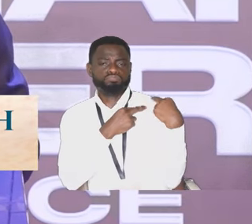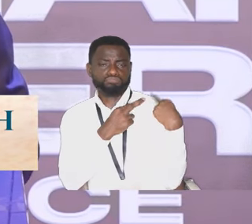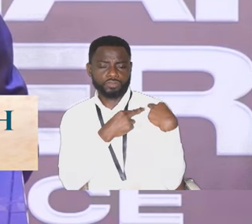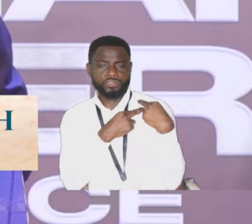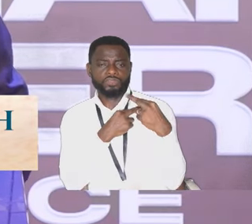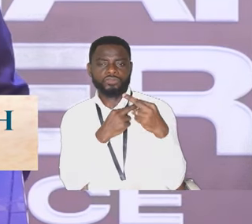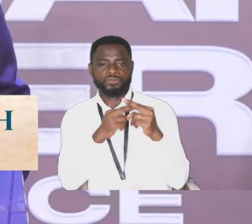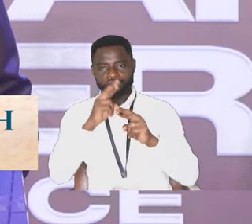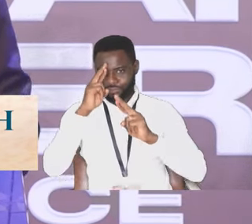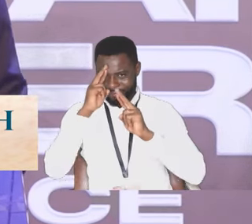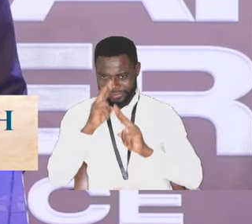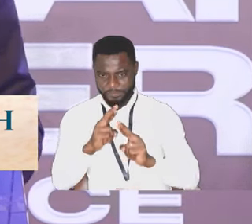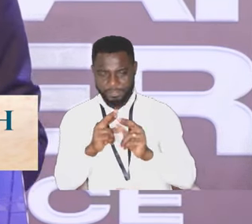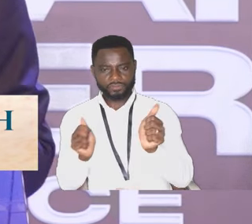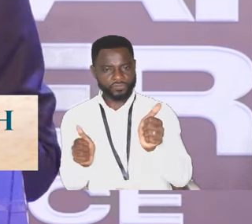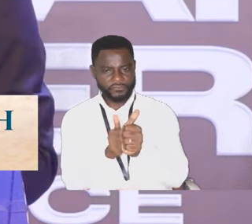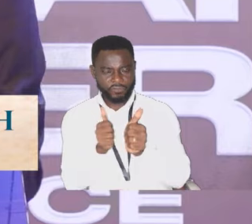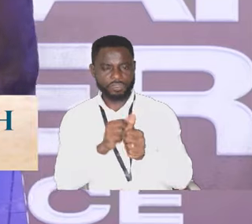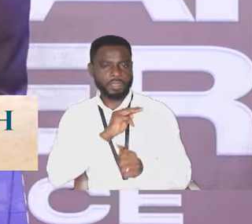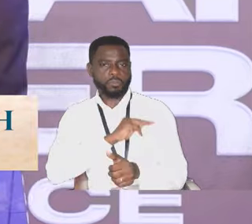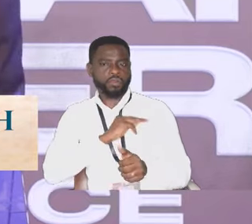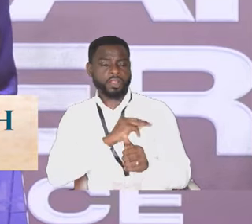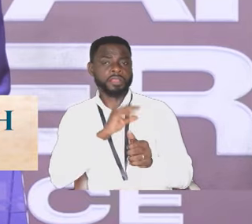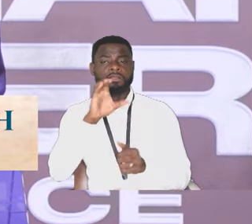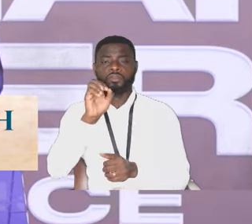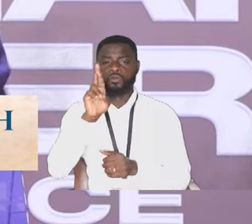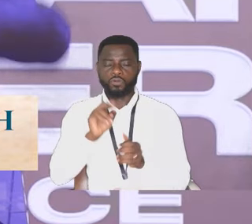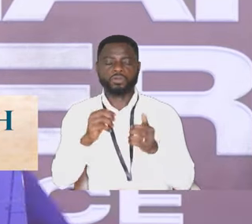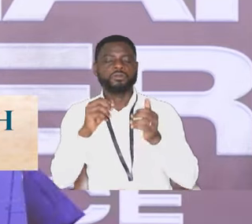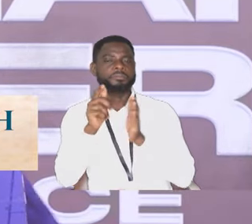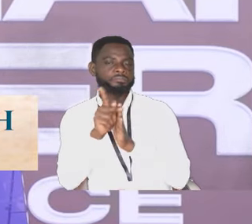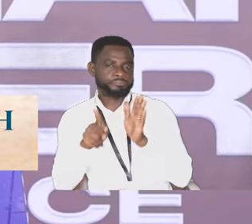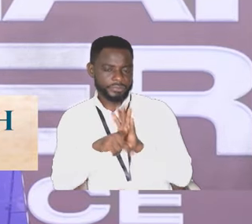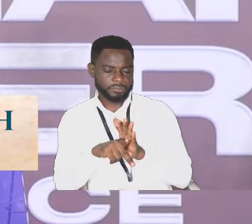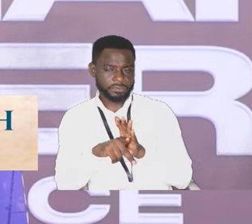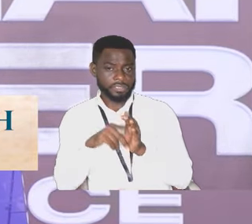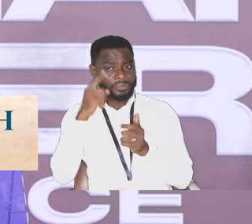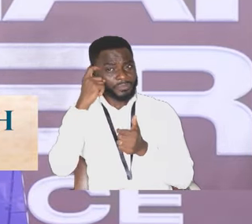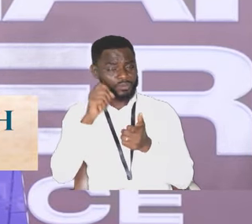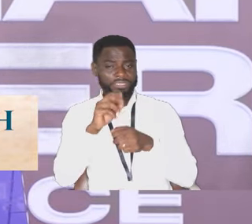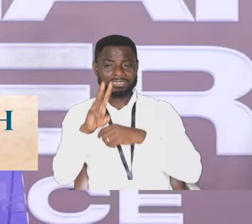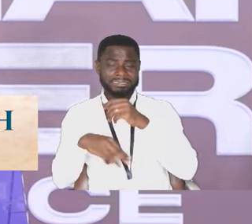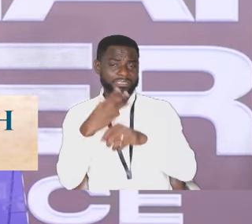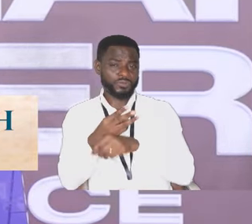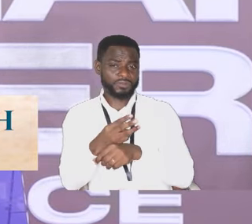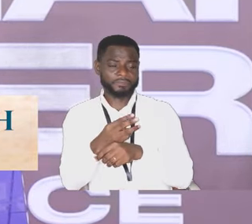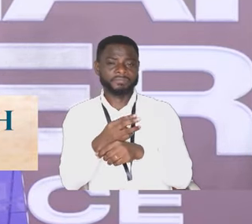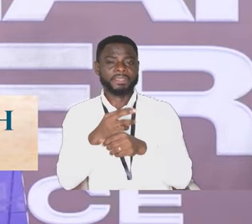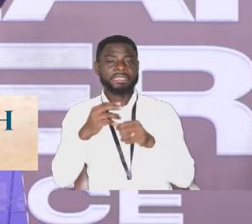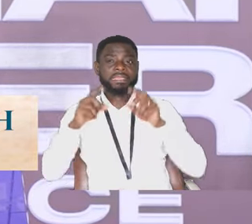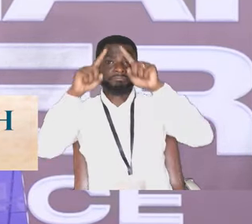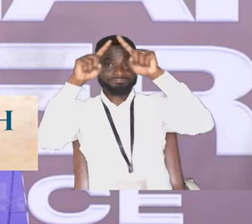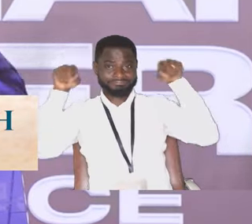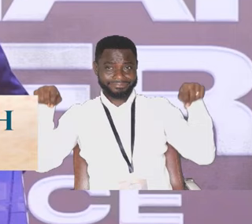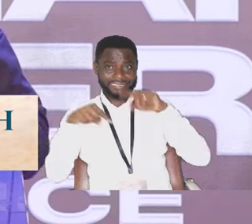in a secularized world as a leader. Because in the secularized world, the first one on the tip of the graph, which is the God factor,